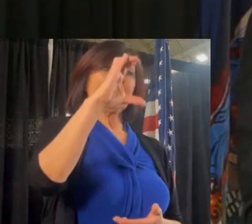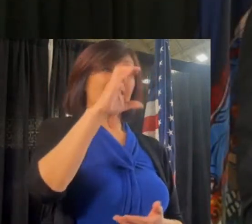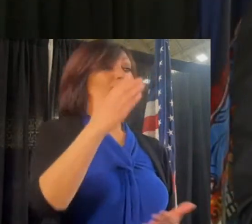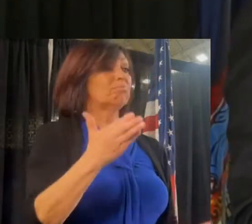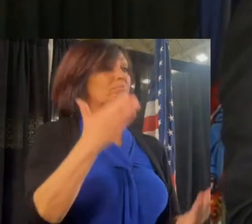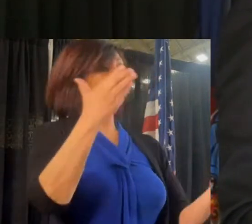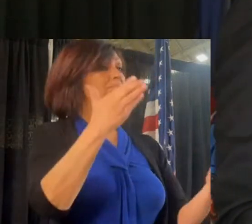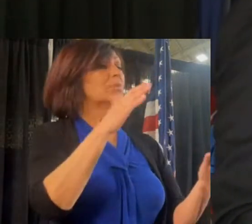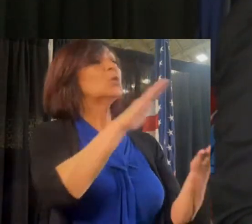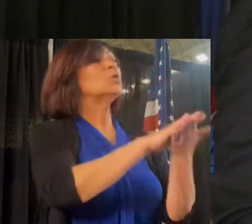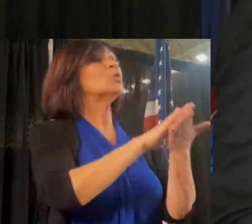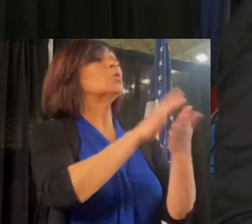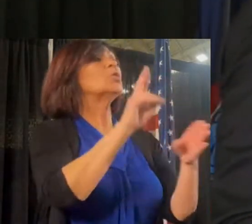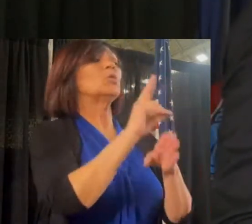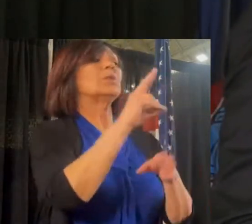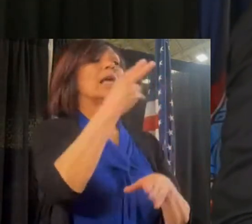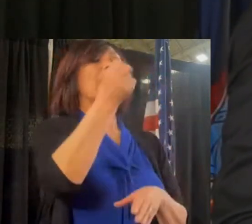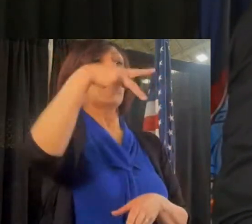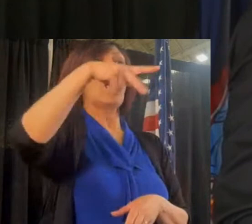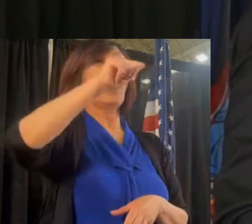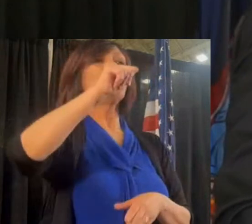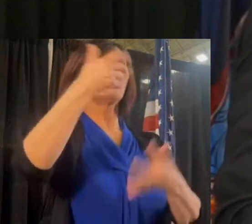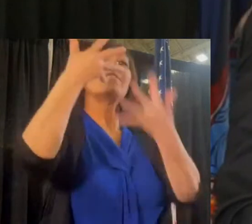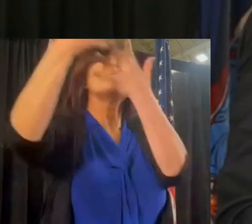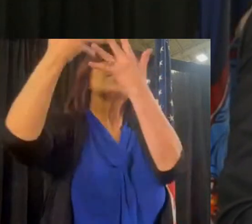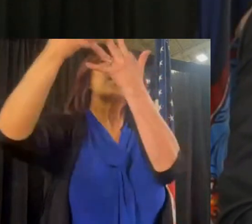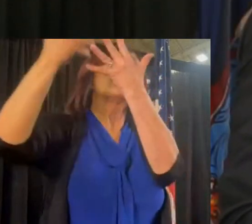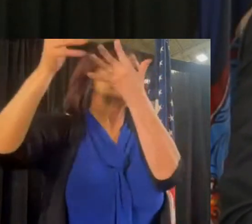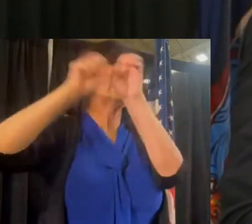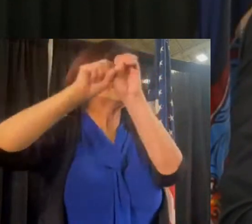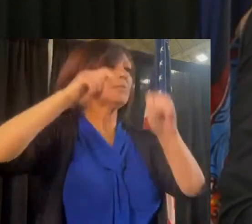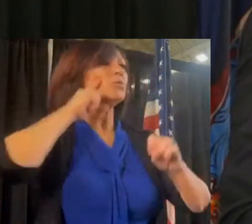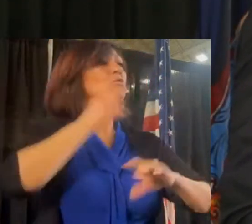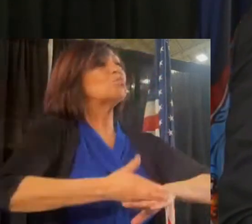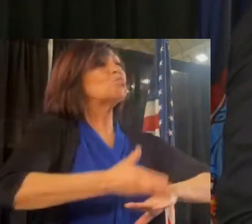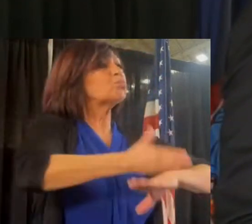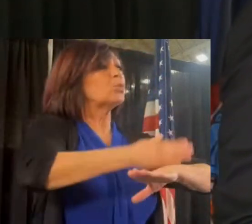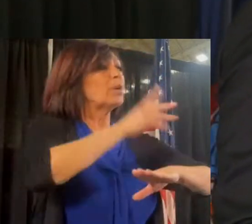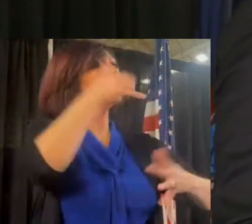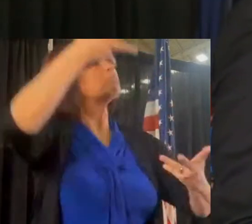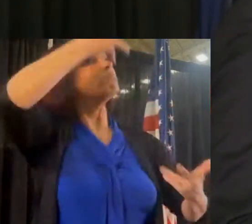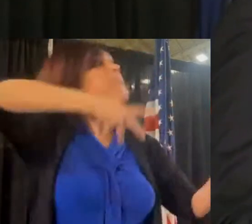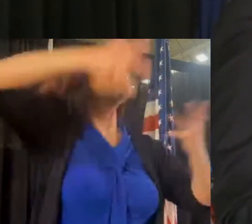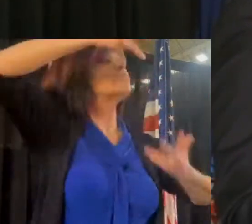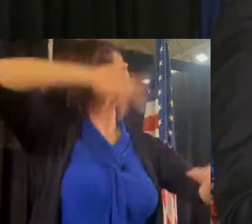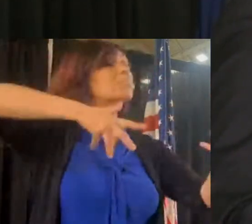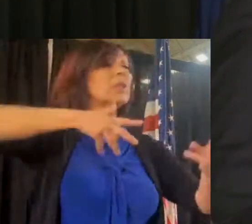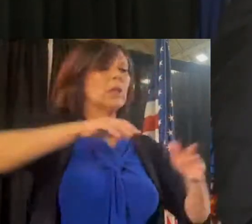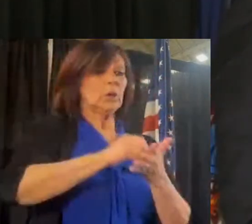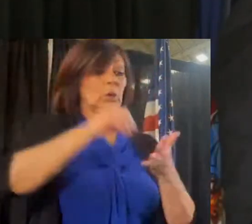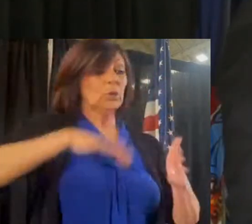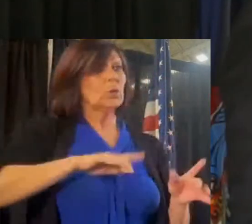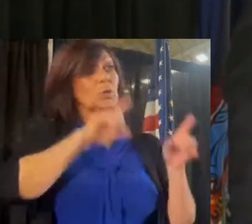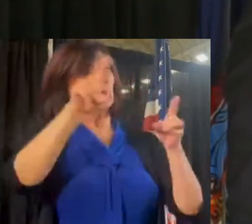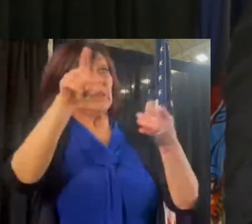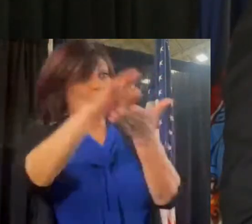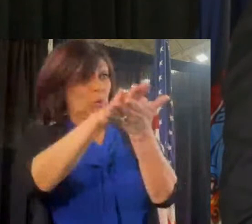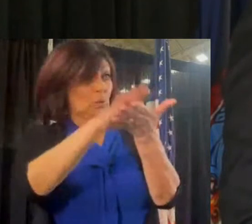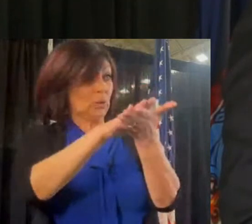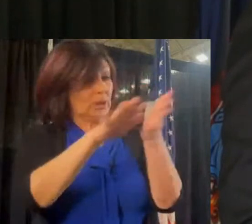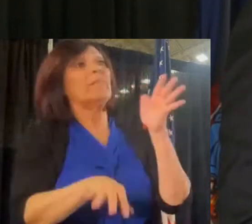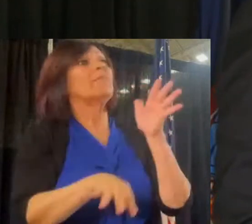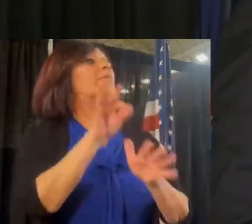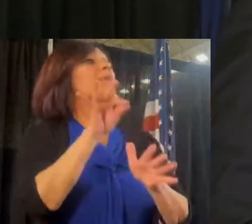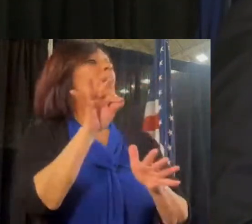use a HEPA filtration system to improve air quality. Students attending schools with this type of system have been found to have